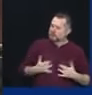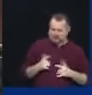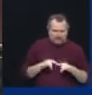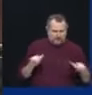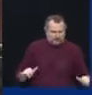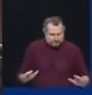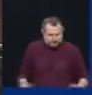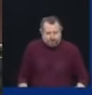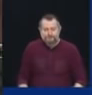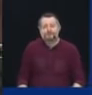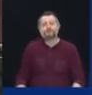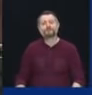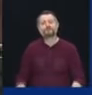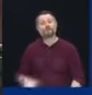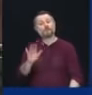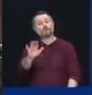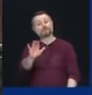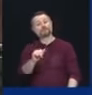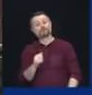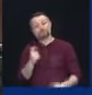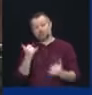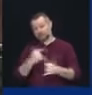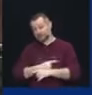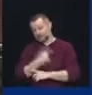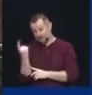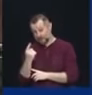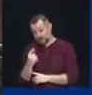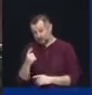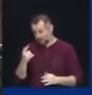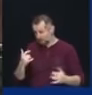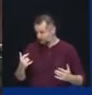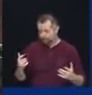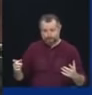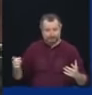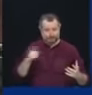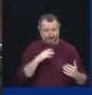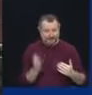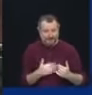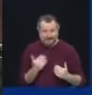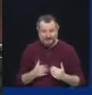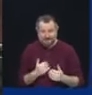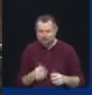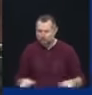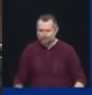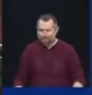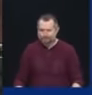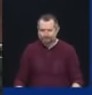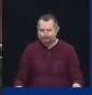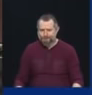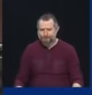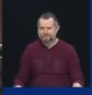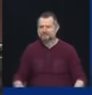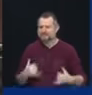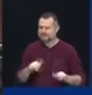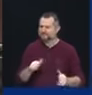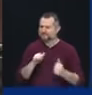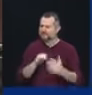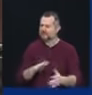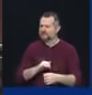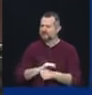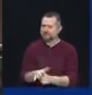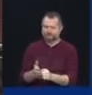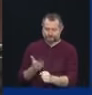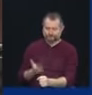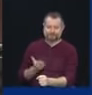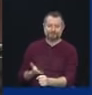nothing is simple nowadays, we are still in the midst of COVID. And no,